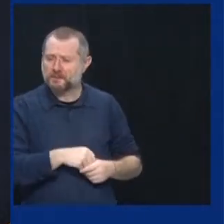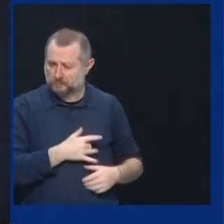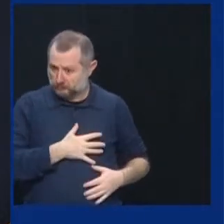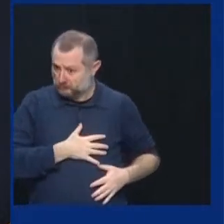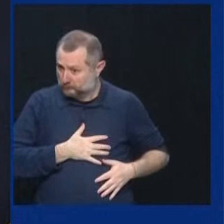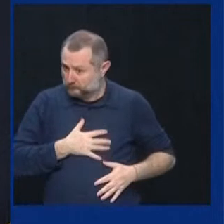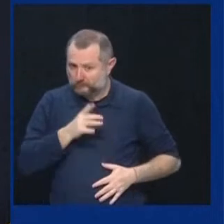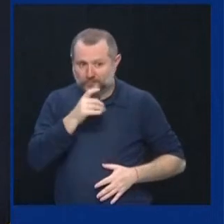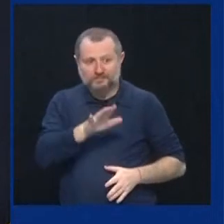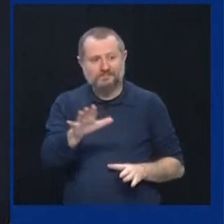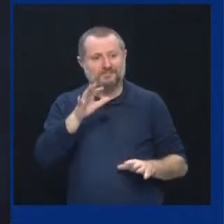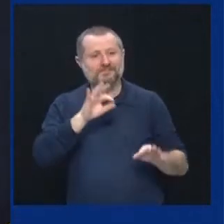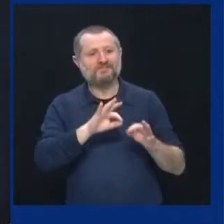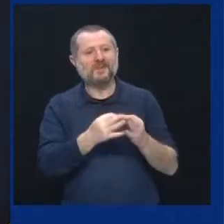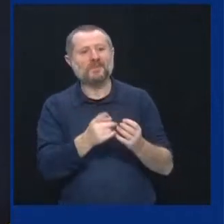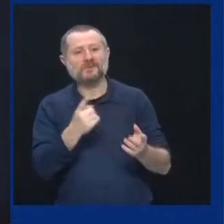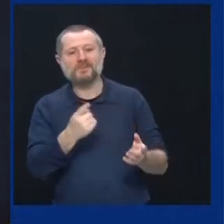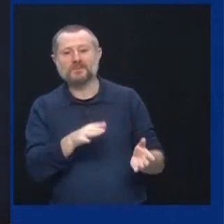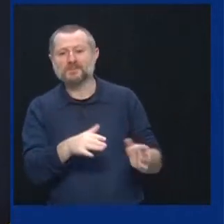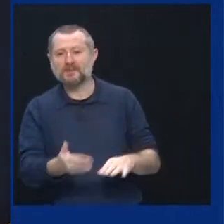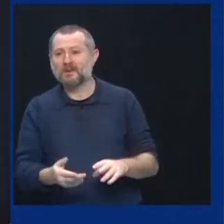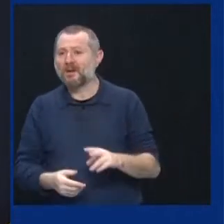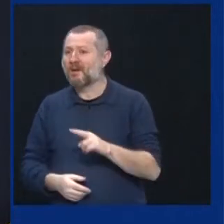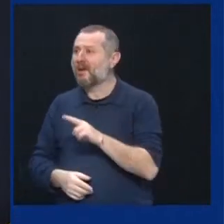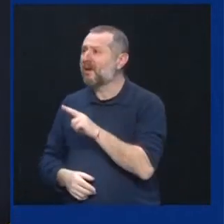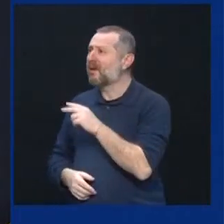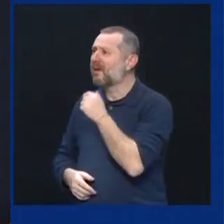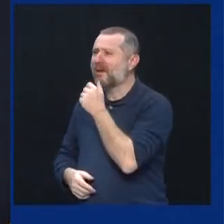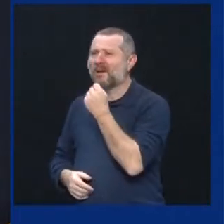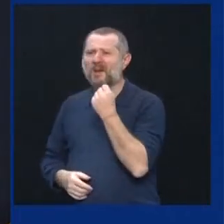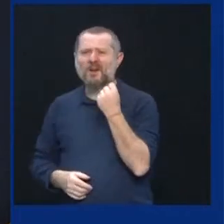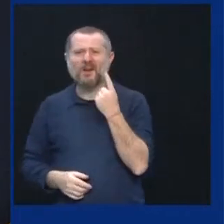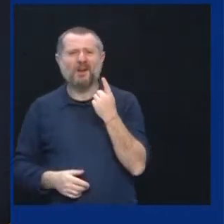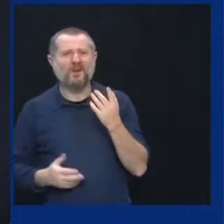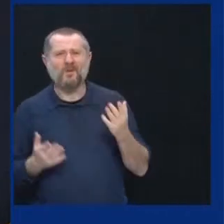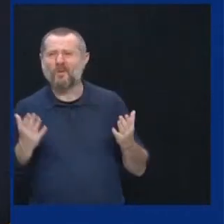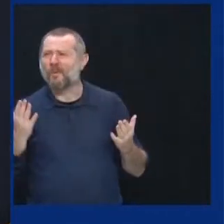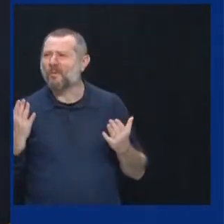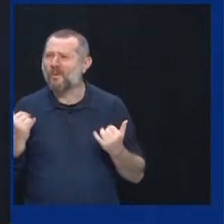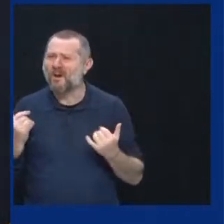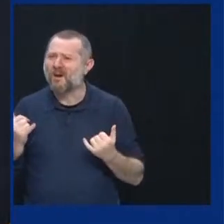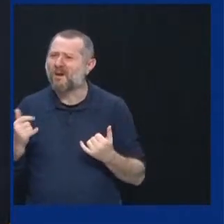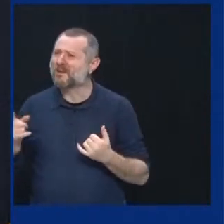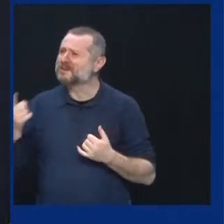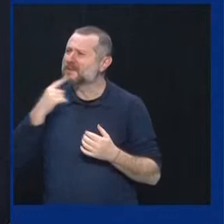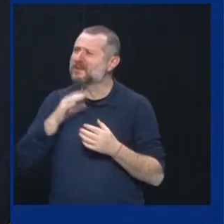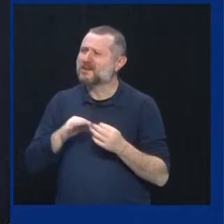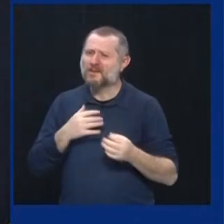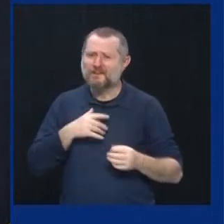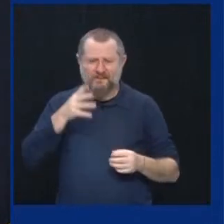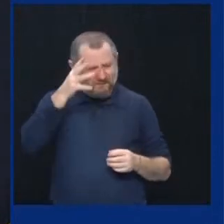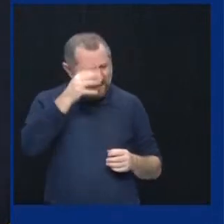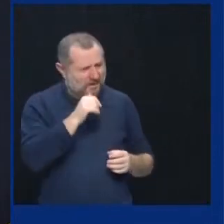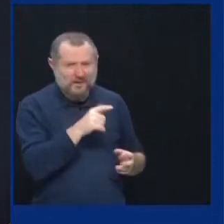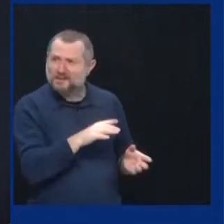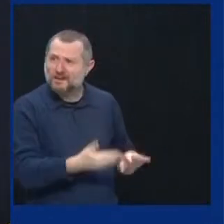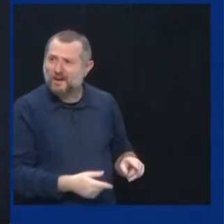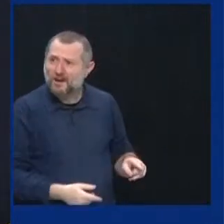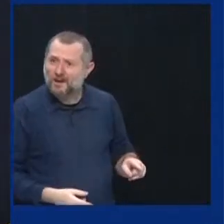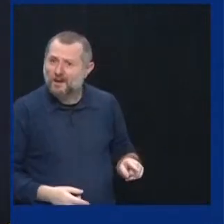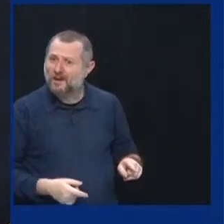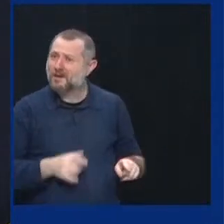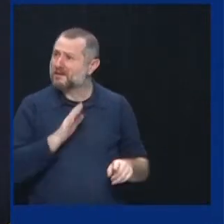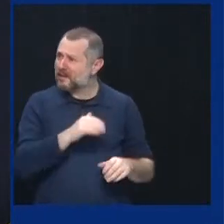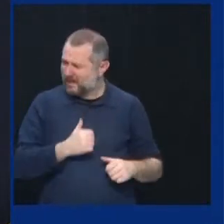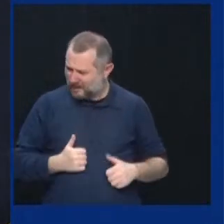one saying, I don't understand. They're saying my father could have lived. I don't understand.